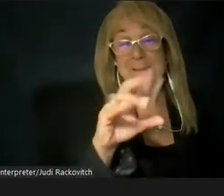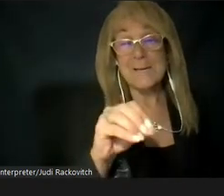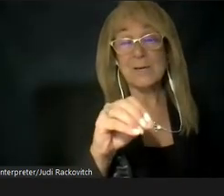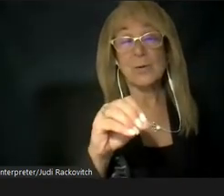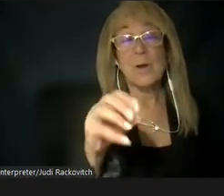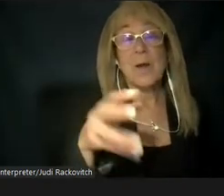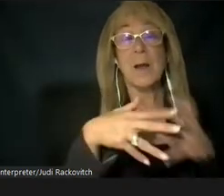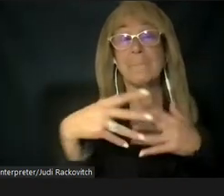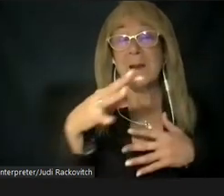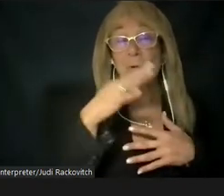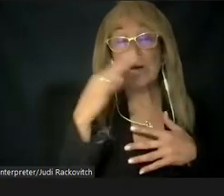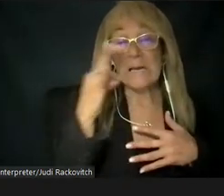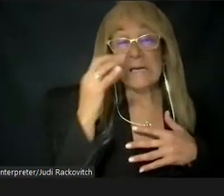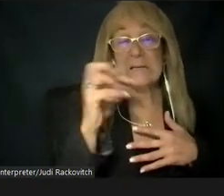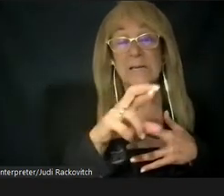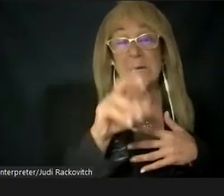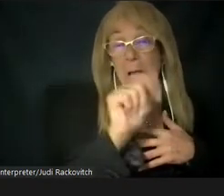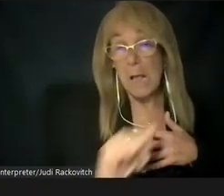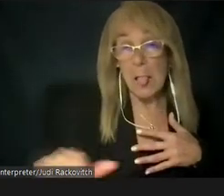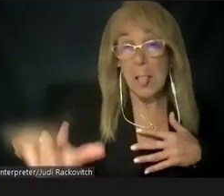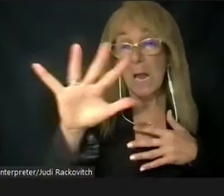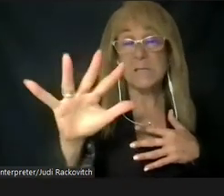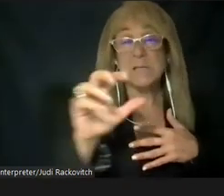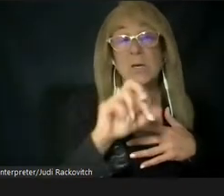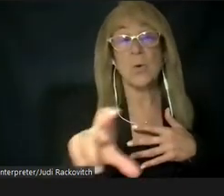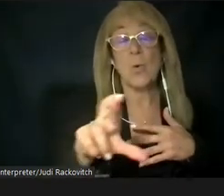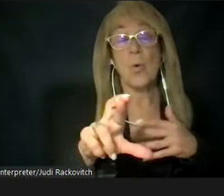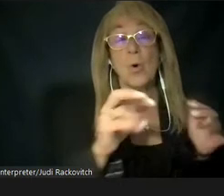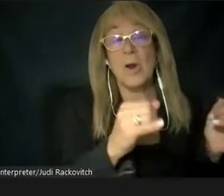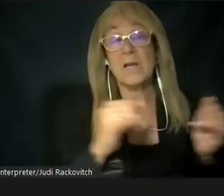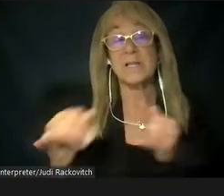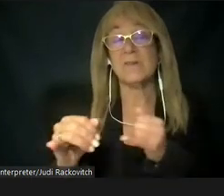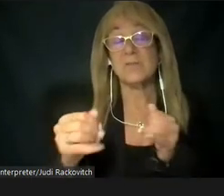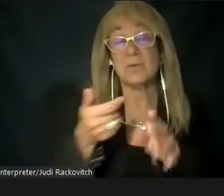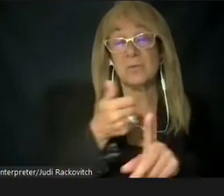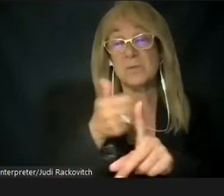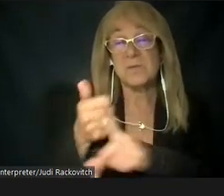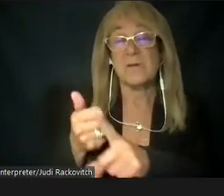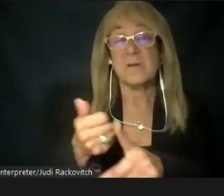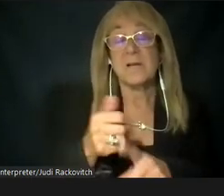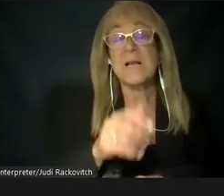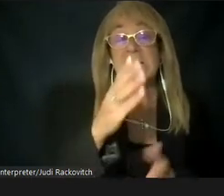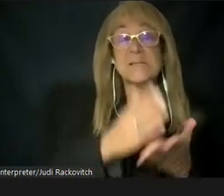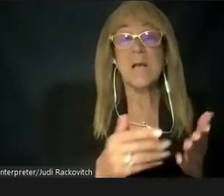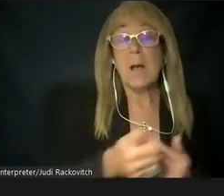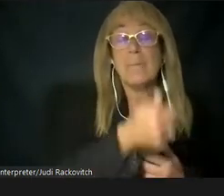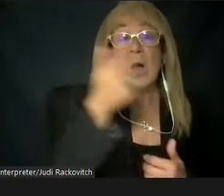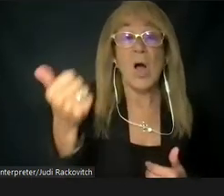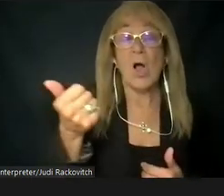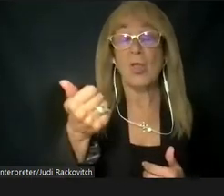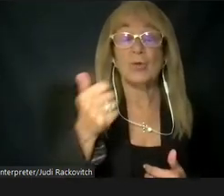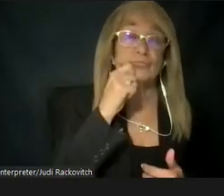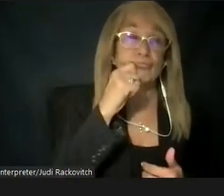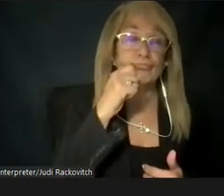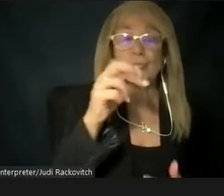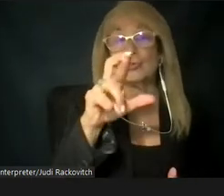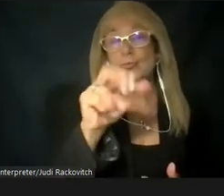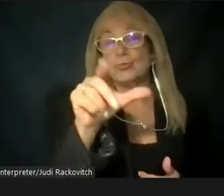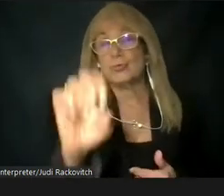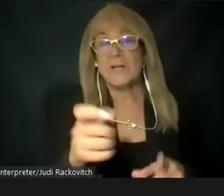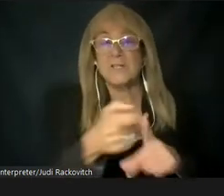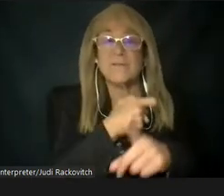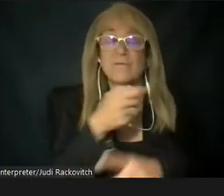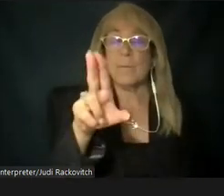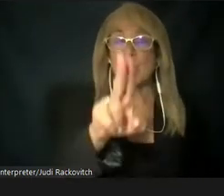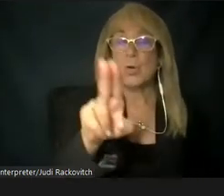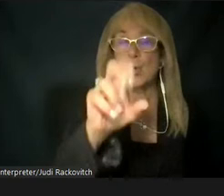Native, Native Hawaiian, or Pacific Islander, or individuals identified as some other race by the U.S. Census. Low income